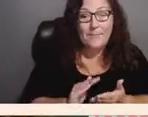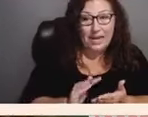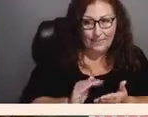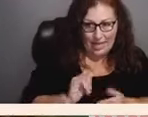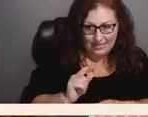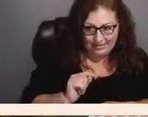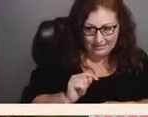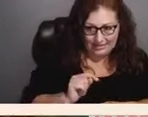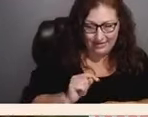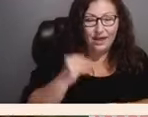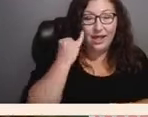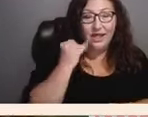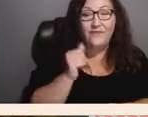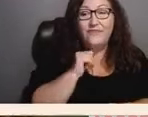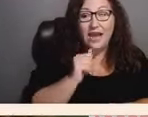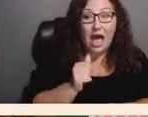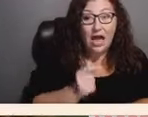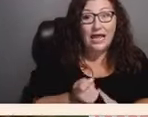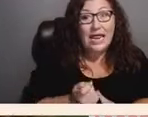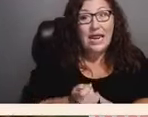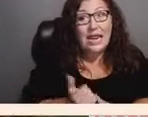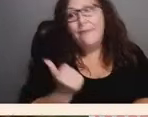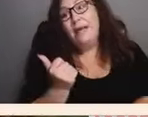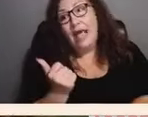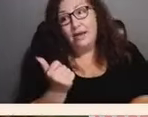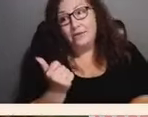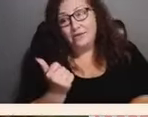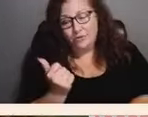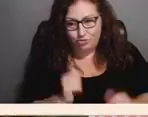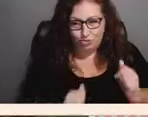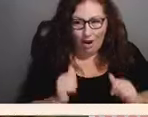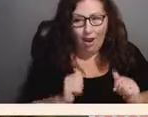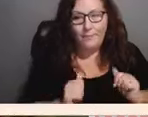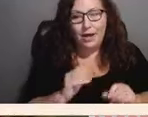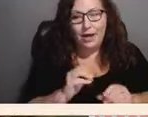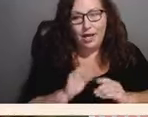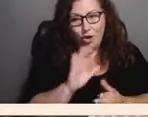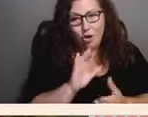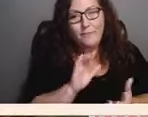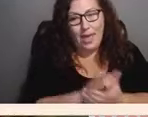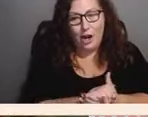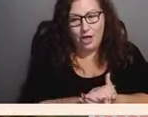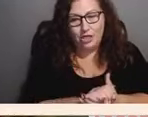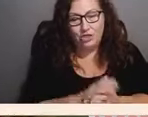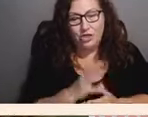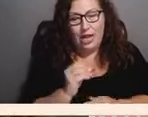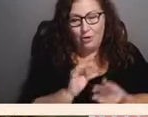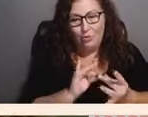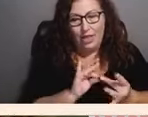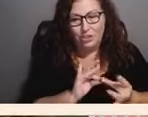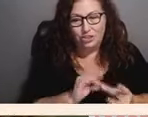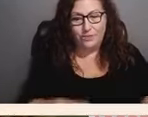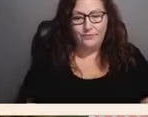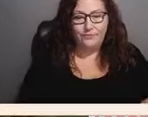not, eliminate drama in your marriage and relationship. Number one, keeping